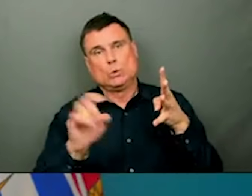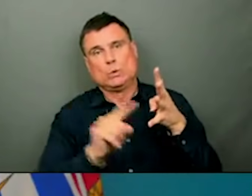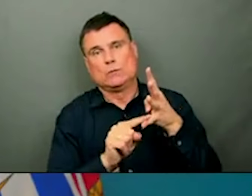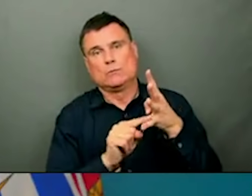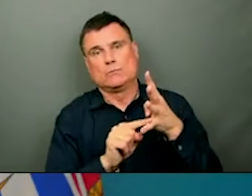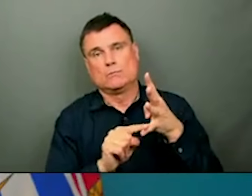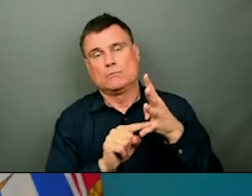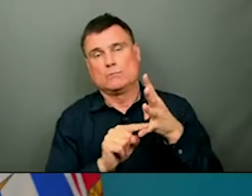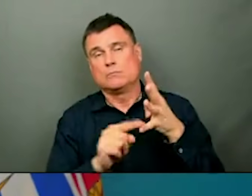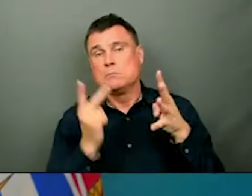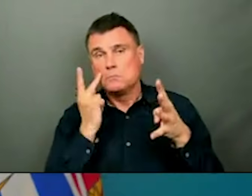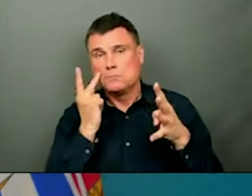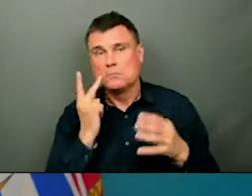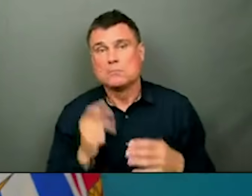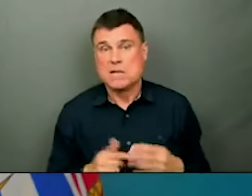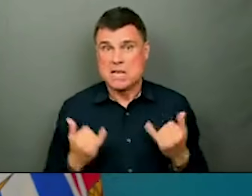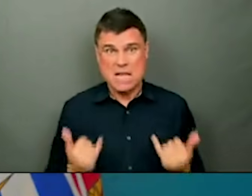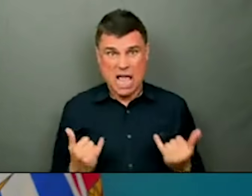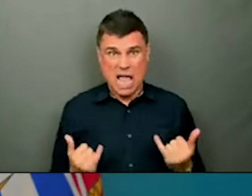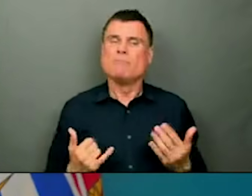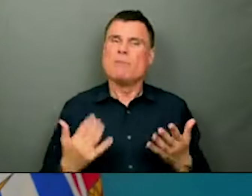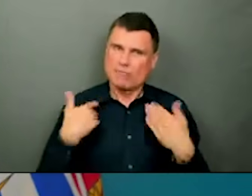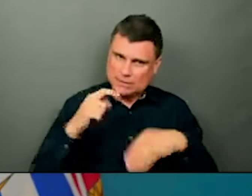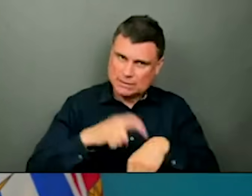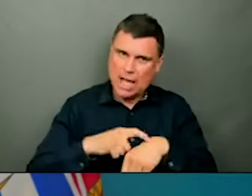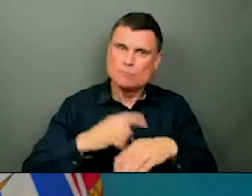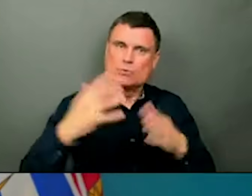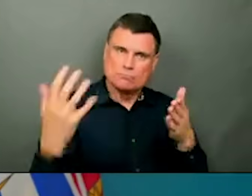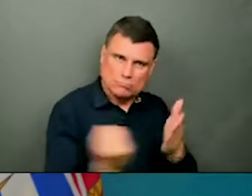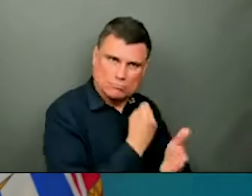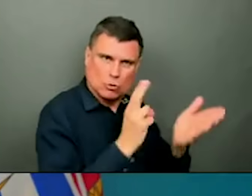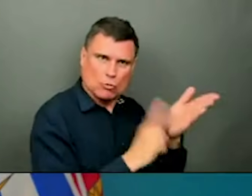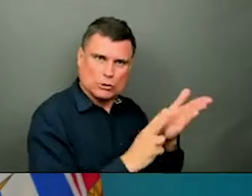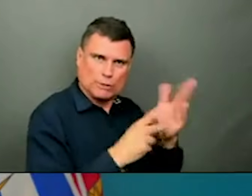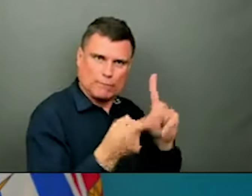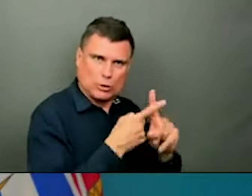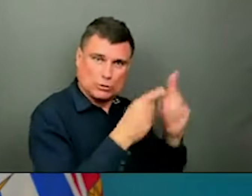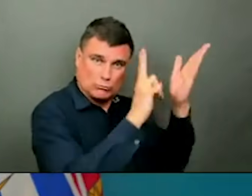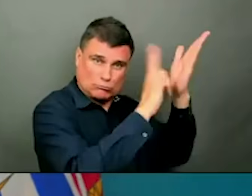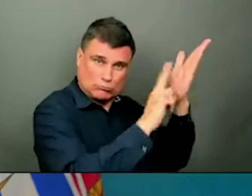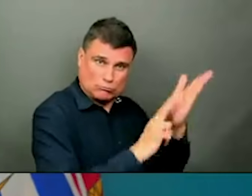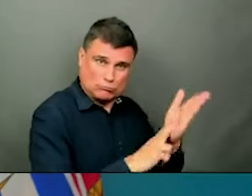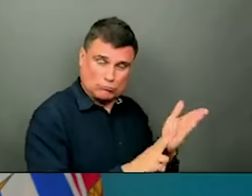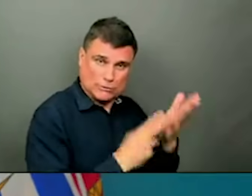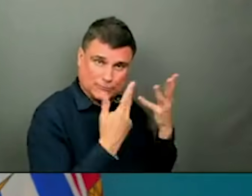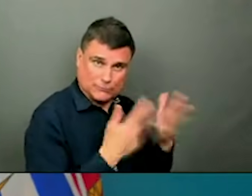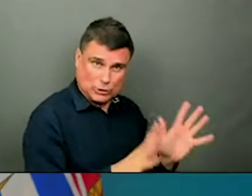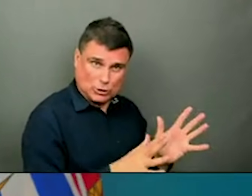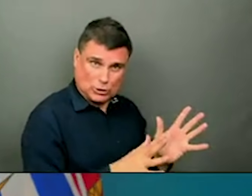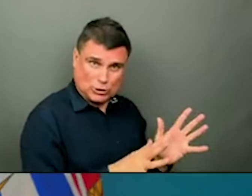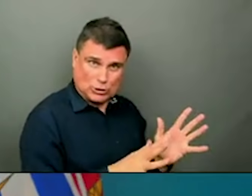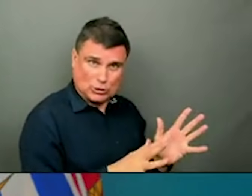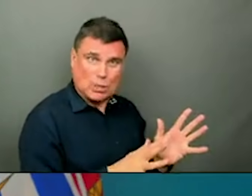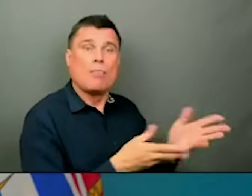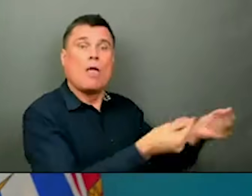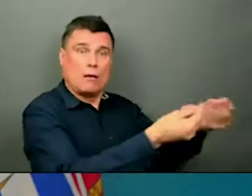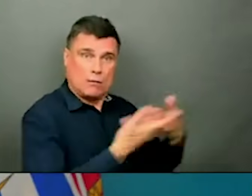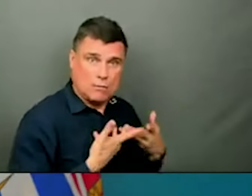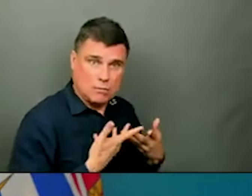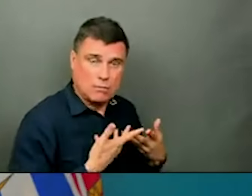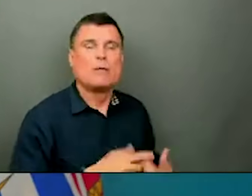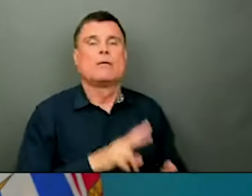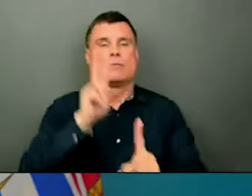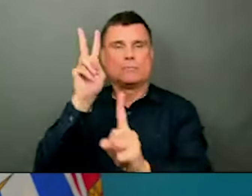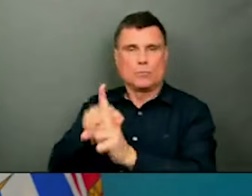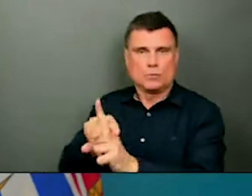get registered so you can get that access at the soonest possible moment. And that's particularly important to all of these efforts. And I think as